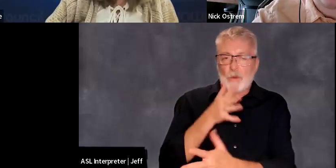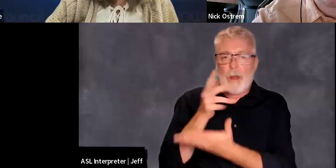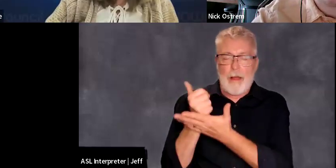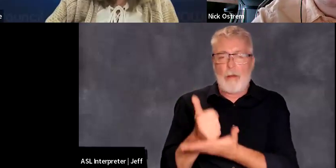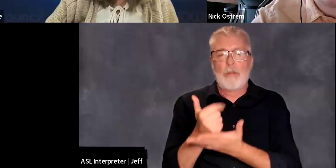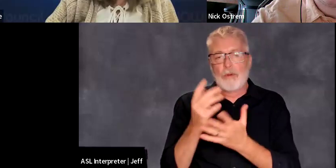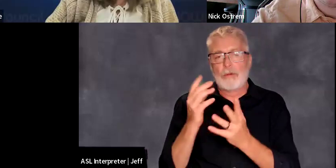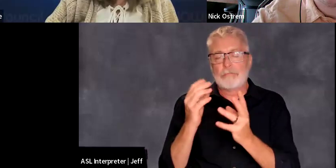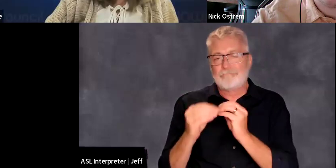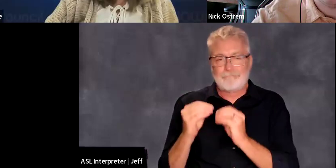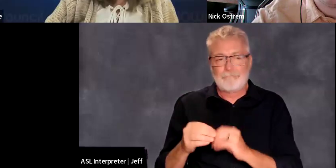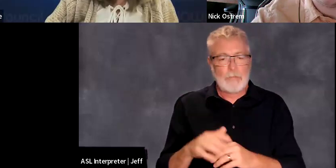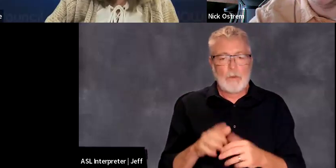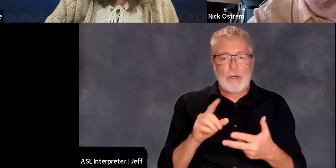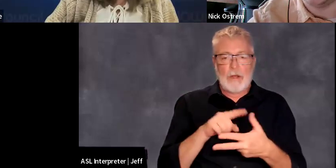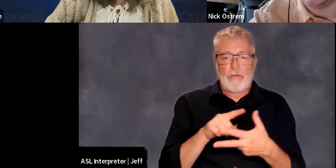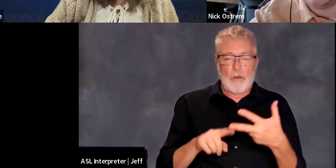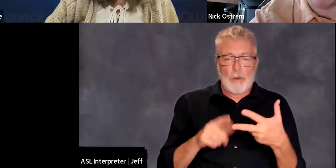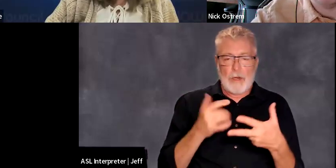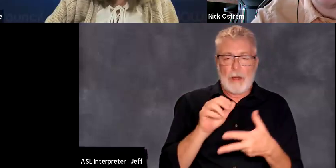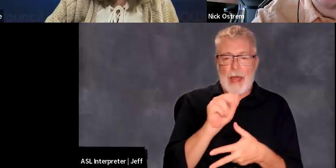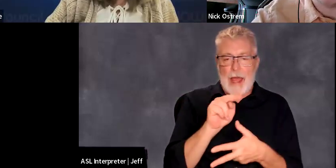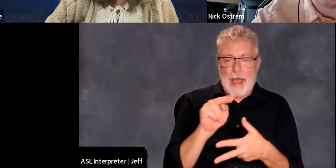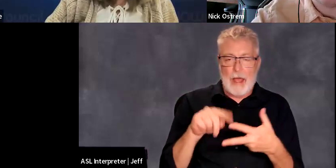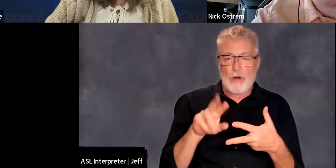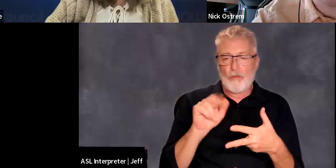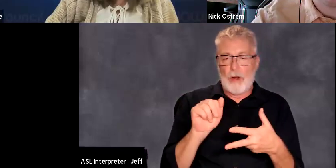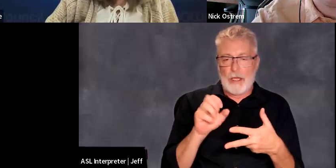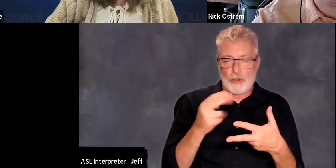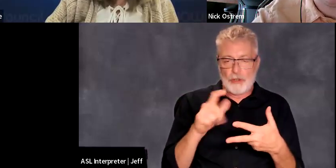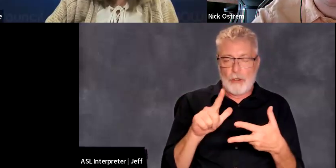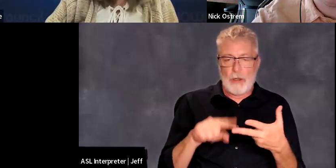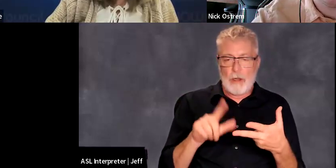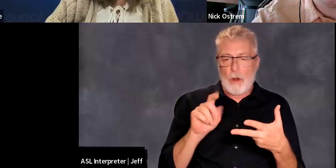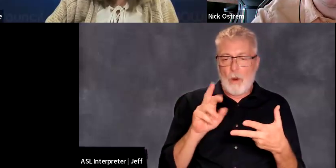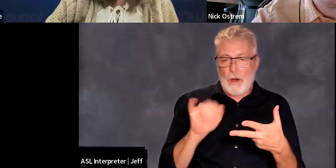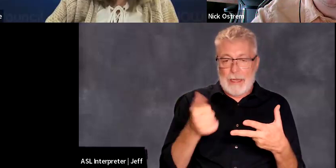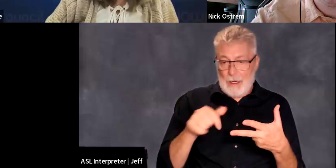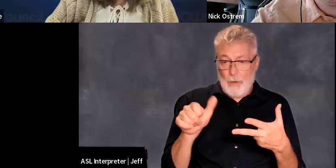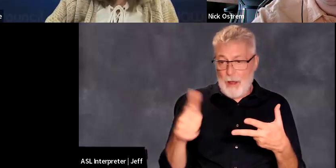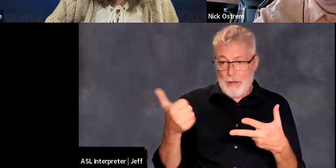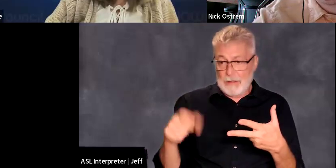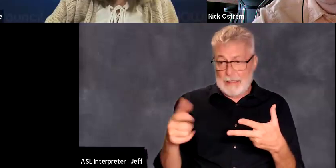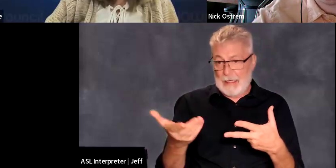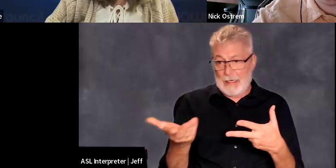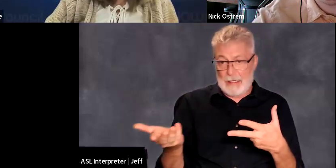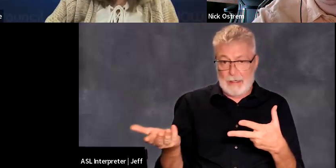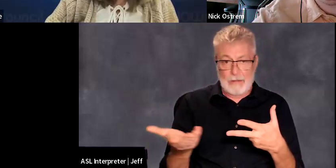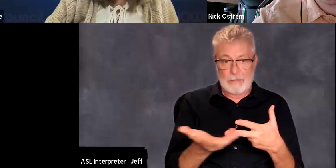have any? So we've got Anne, Rachel, and Lori. Do we have anyone else who needs a password for this week?